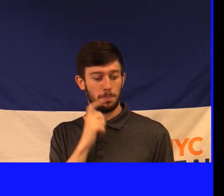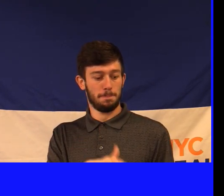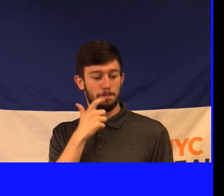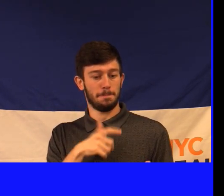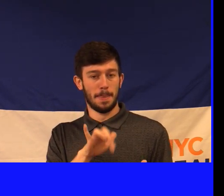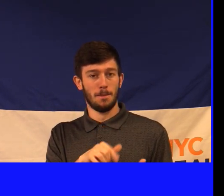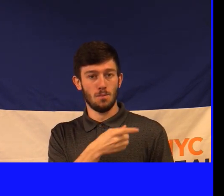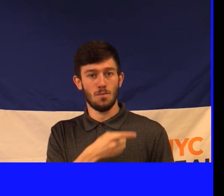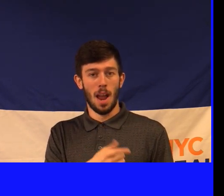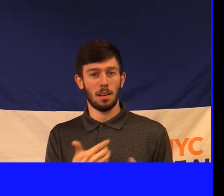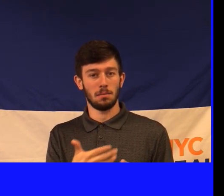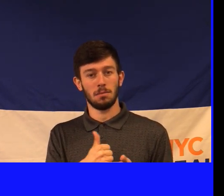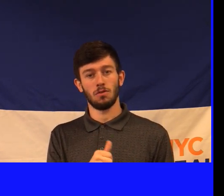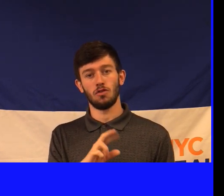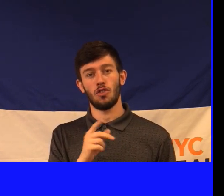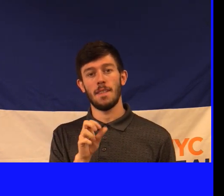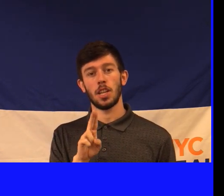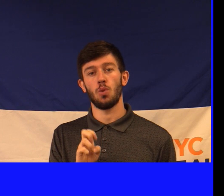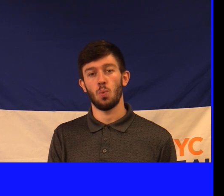Okay, thank you.